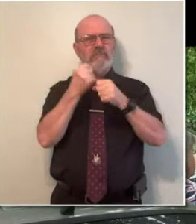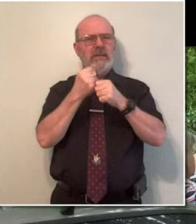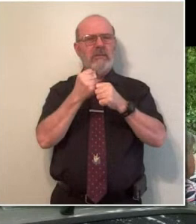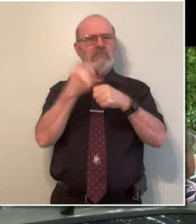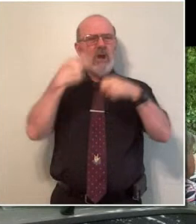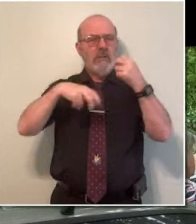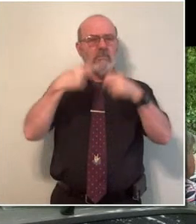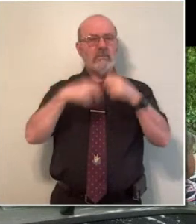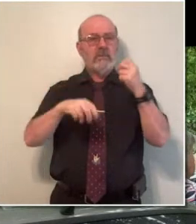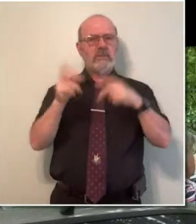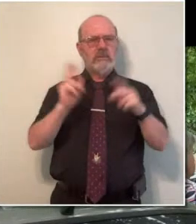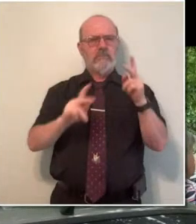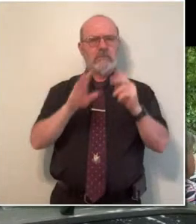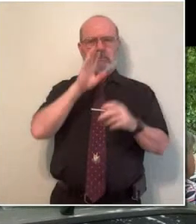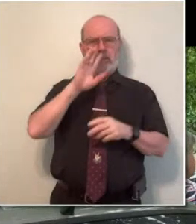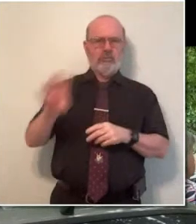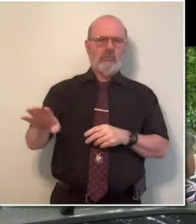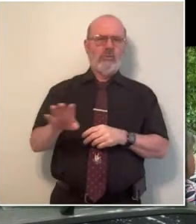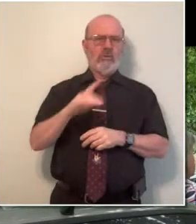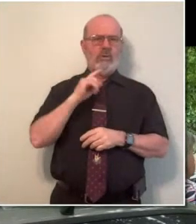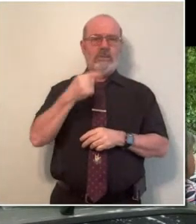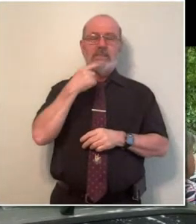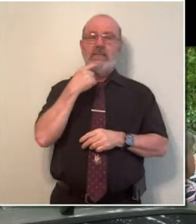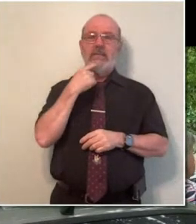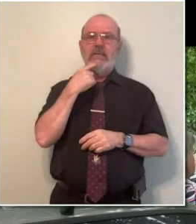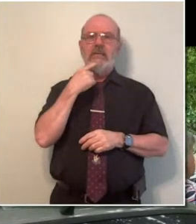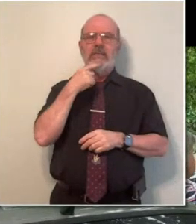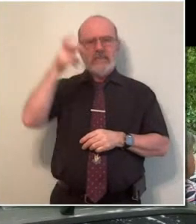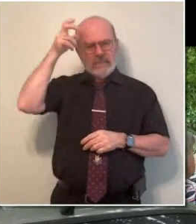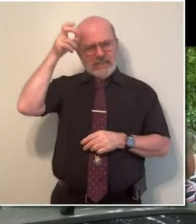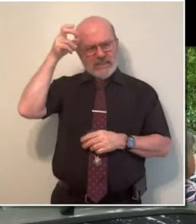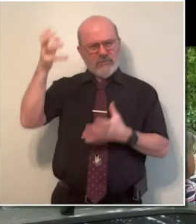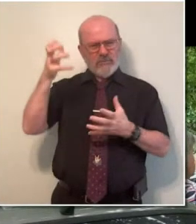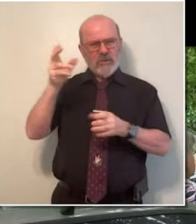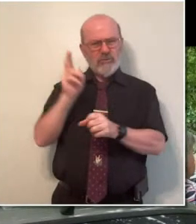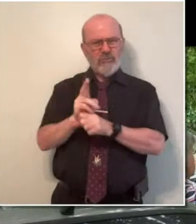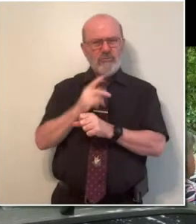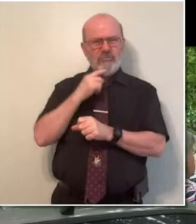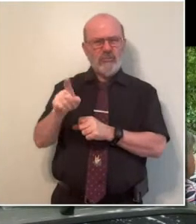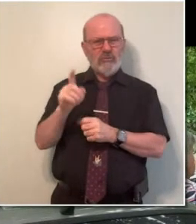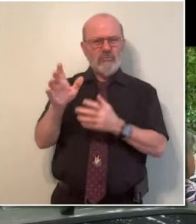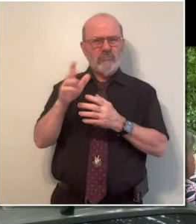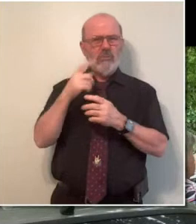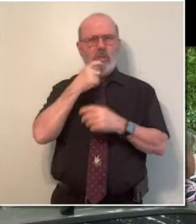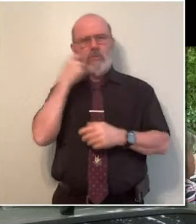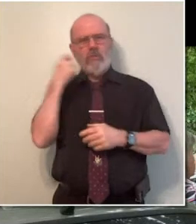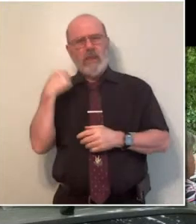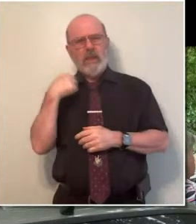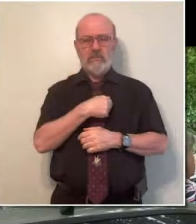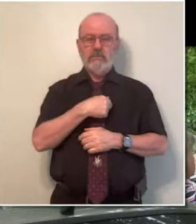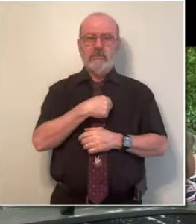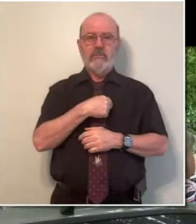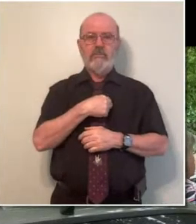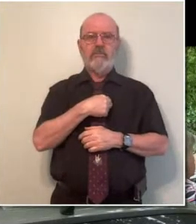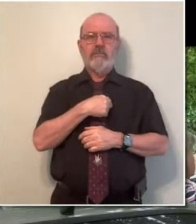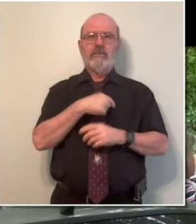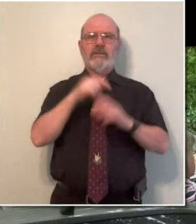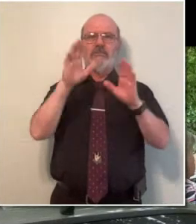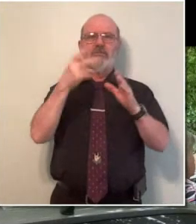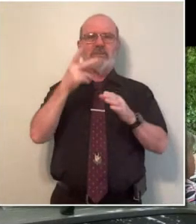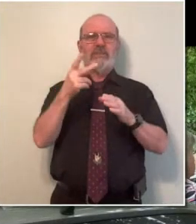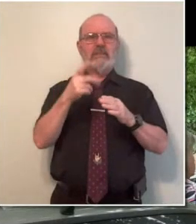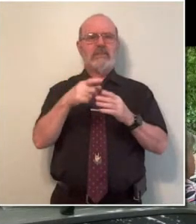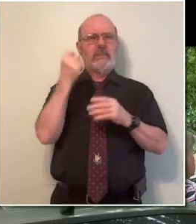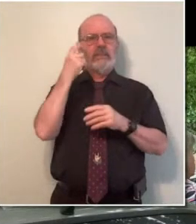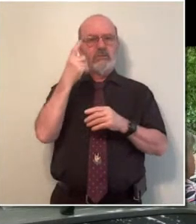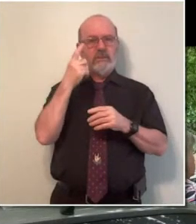The people ignored her and said, "The devil just wants to use her to distract us." It's great to see that they understand